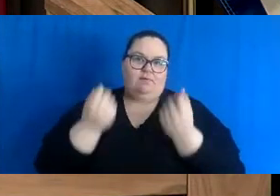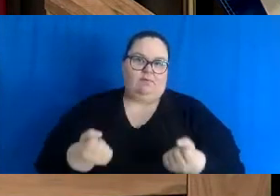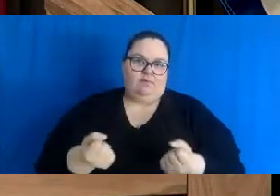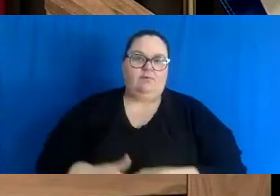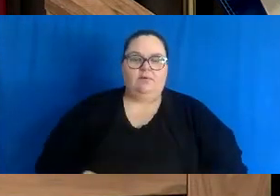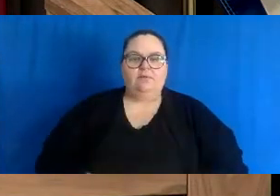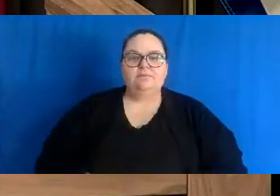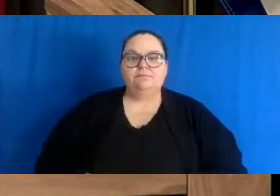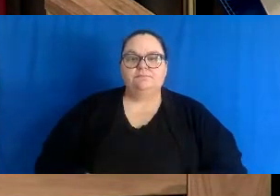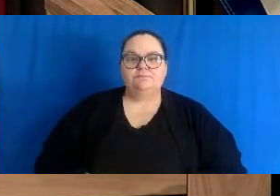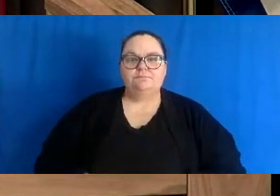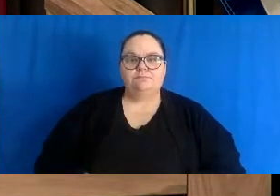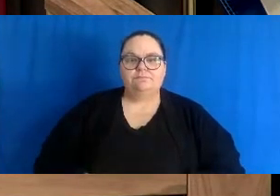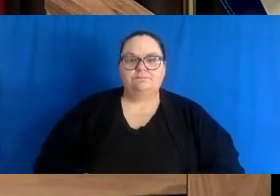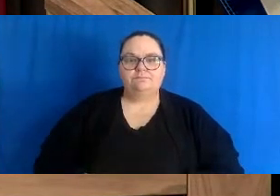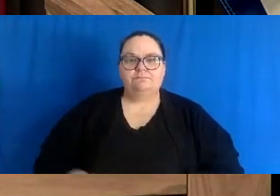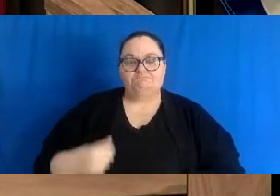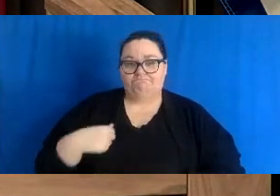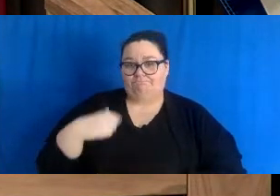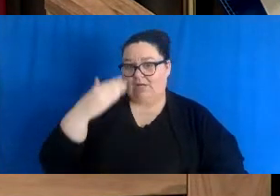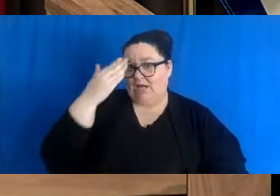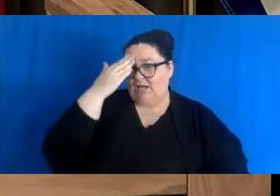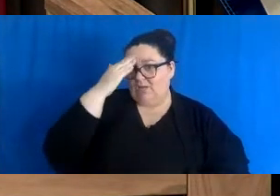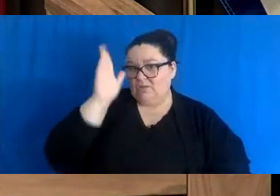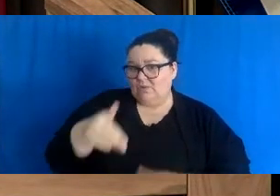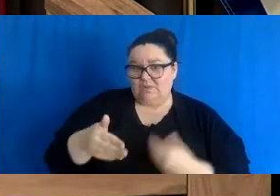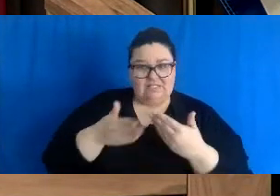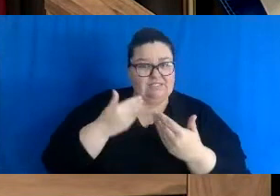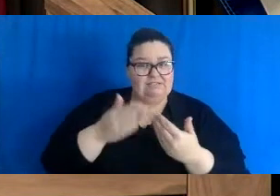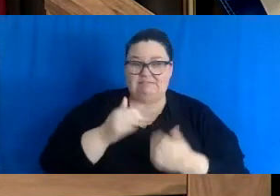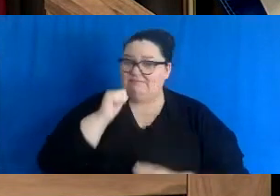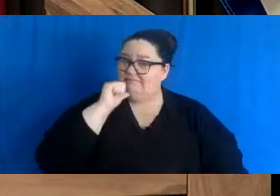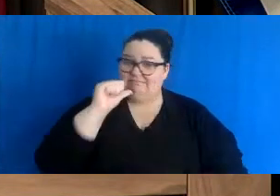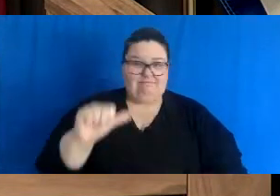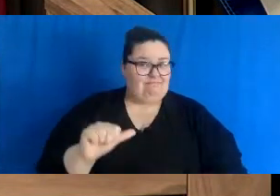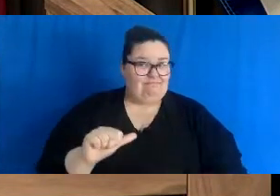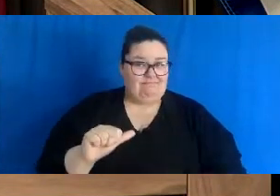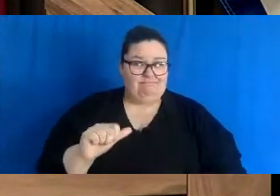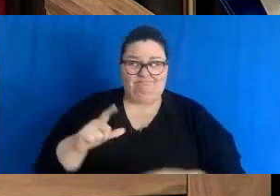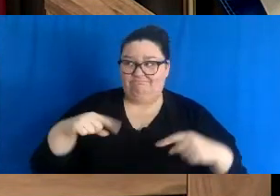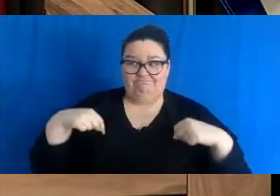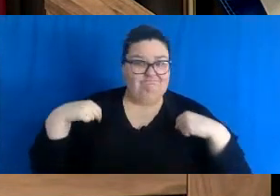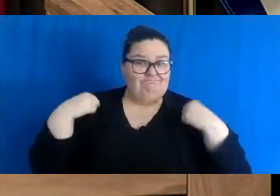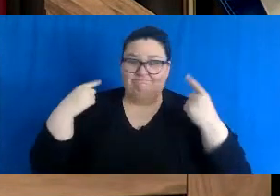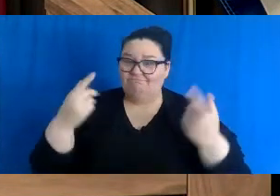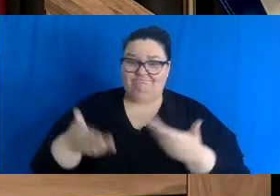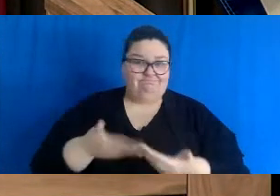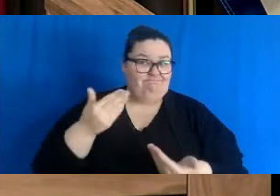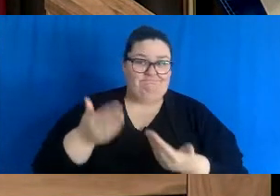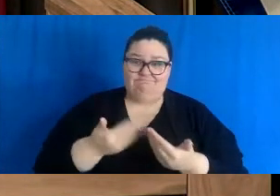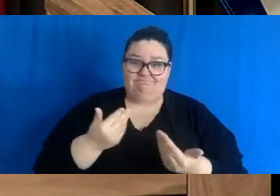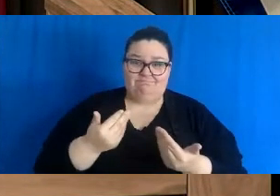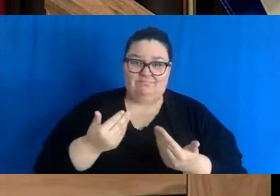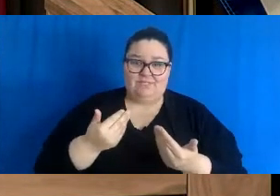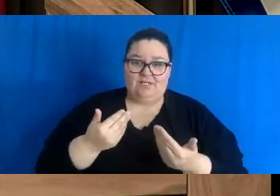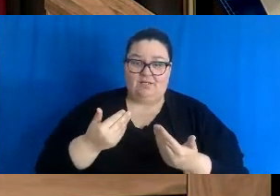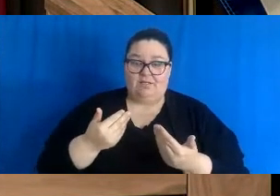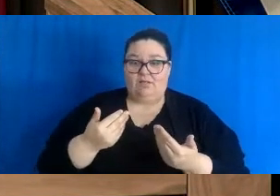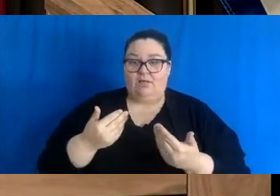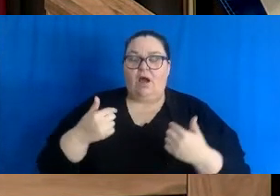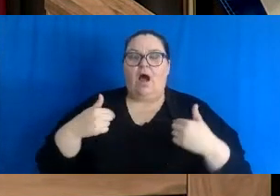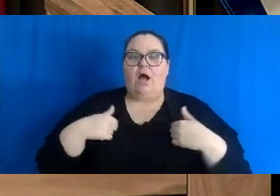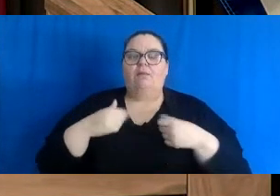safe. It is not easy, and it has not been easy. And no one is more tired of COVID than I